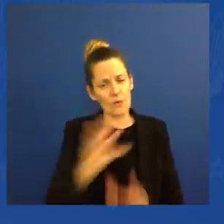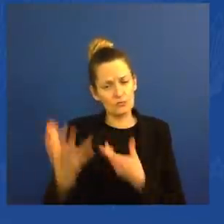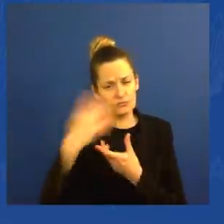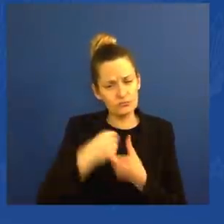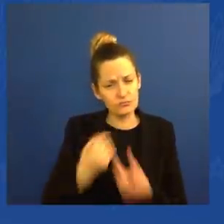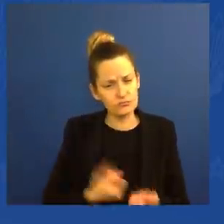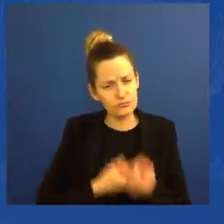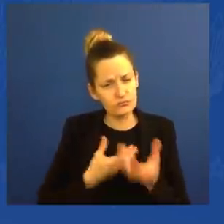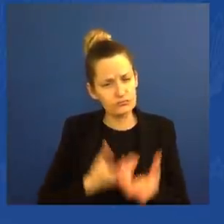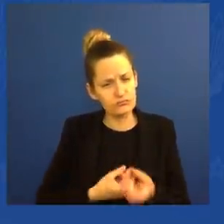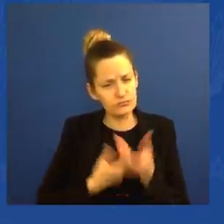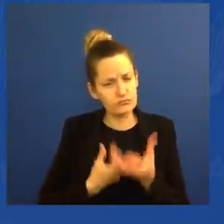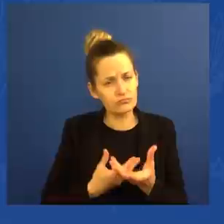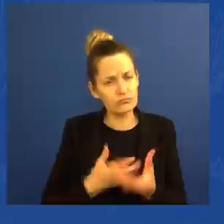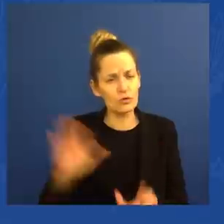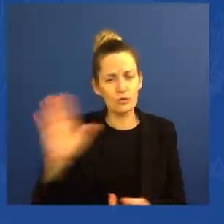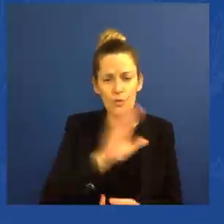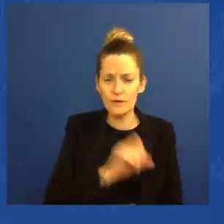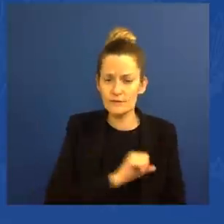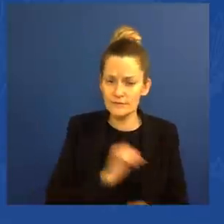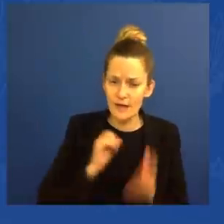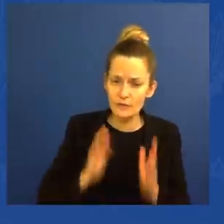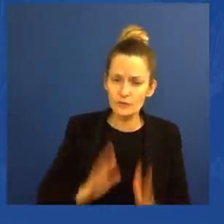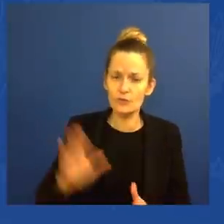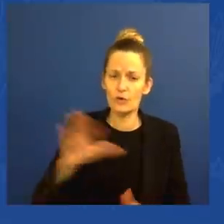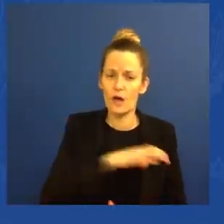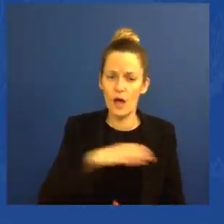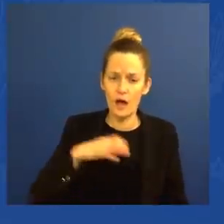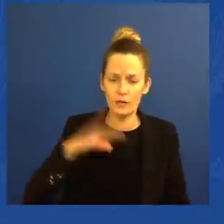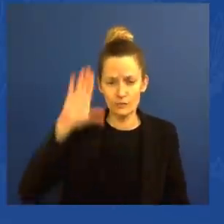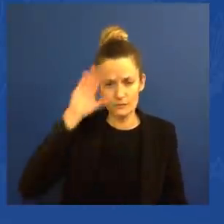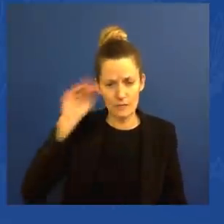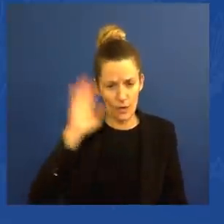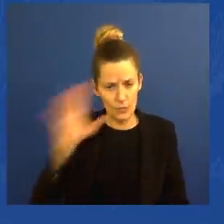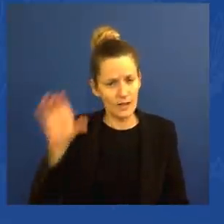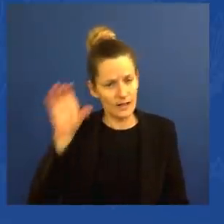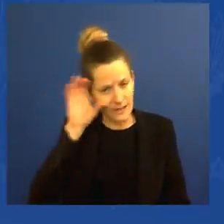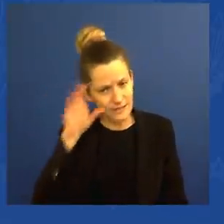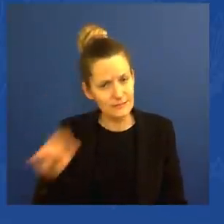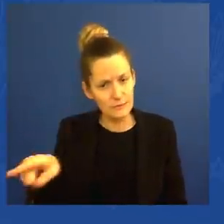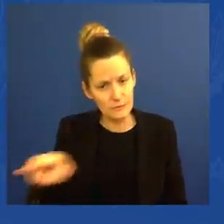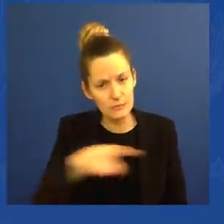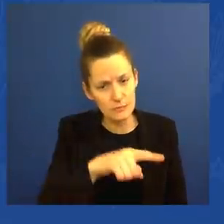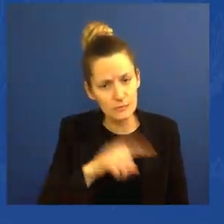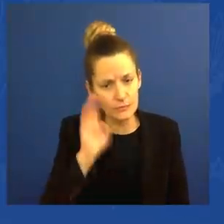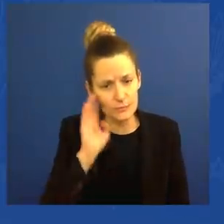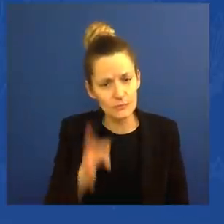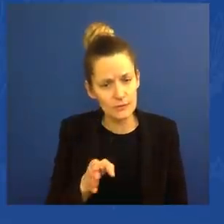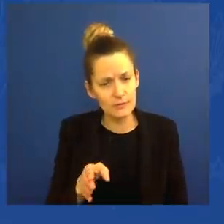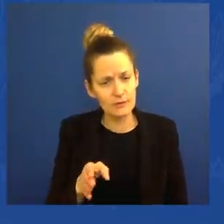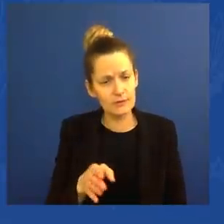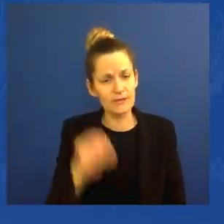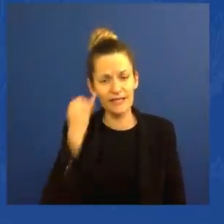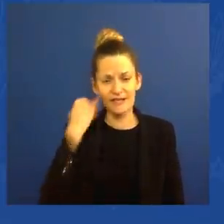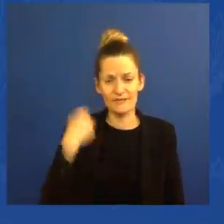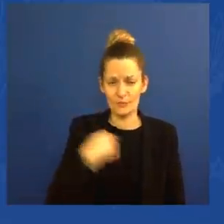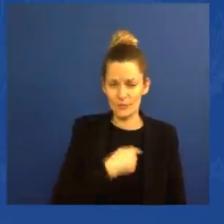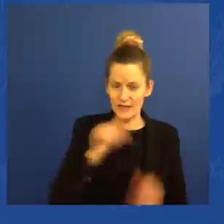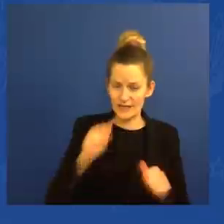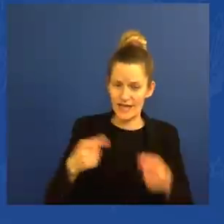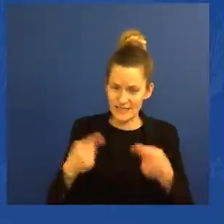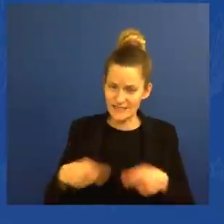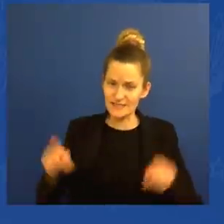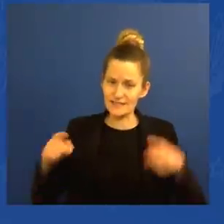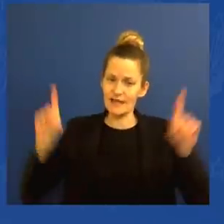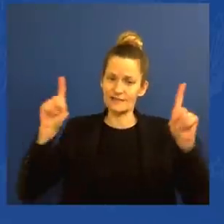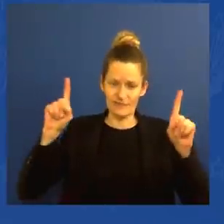all. If you can get this done, if we can get it done. There's no limit to what America can achieve. So